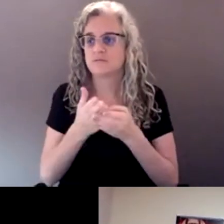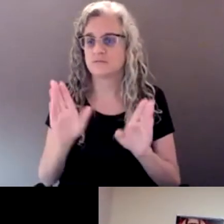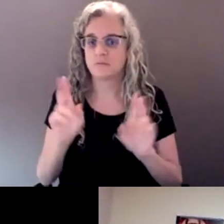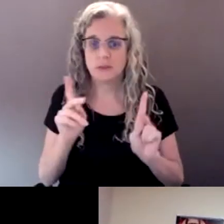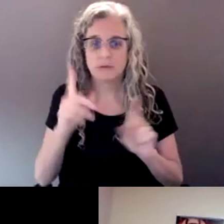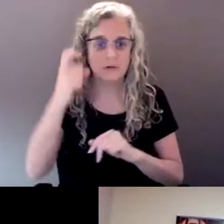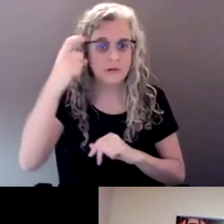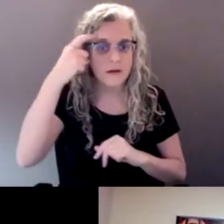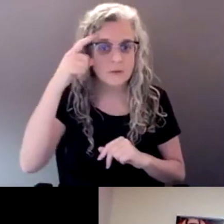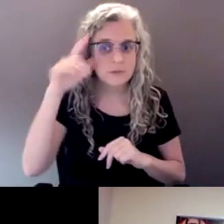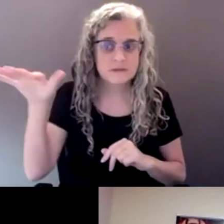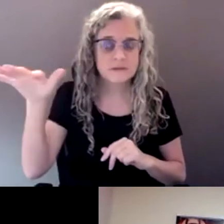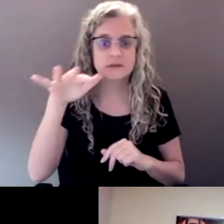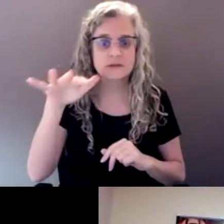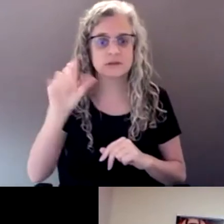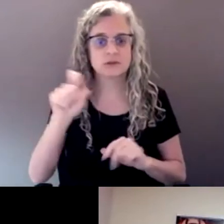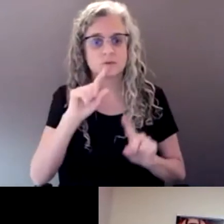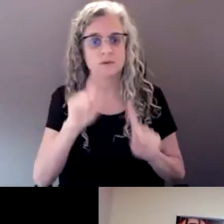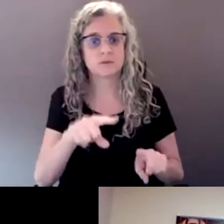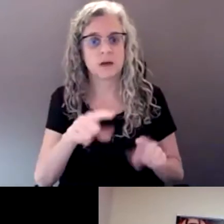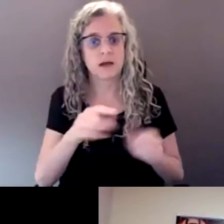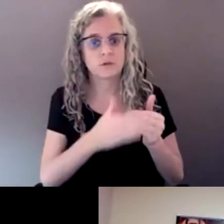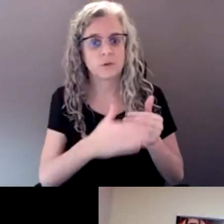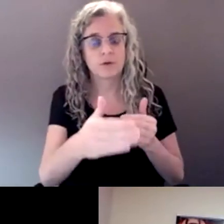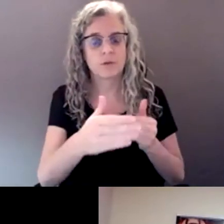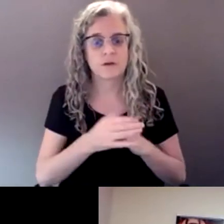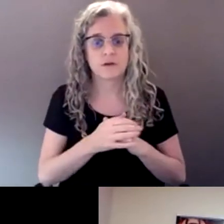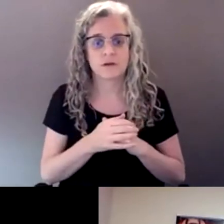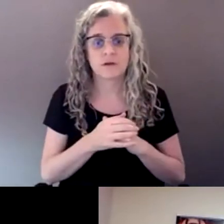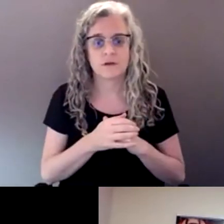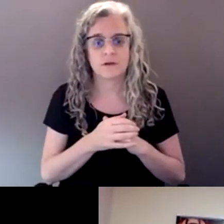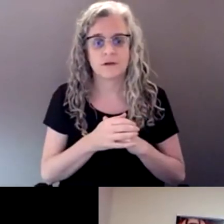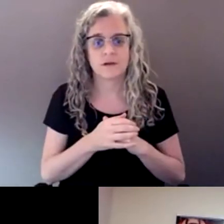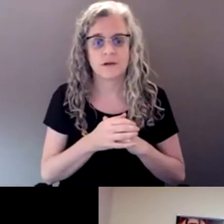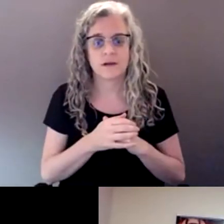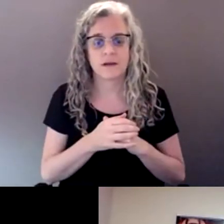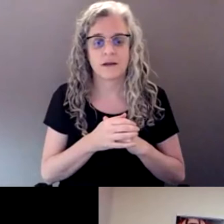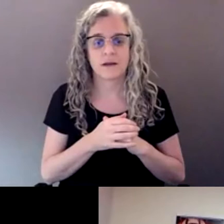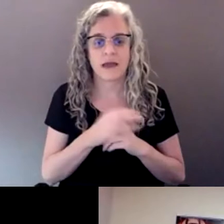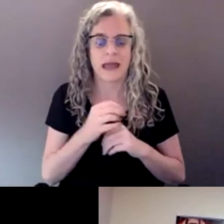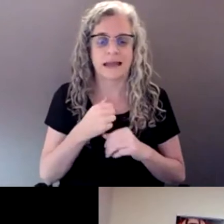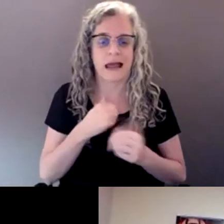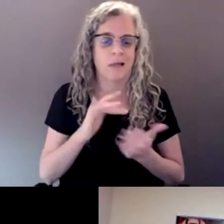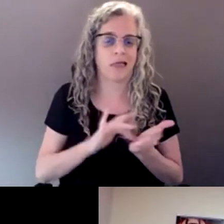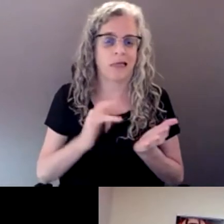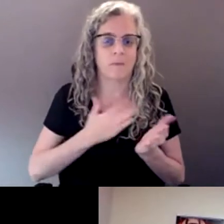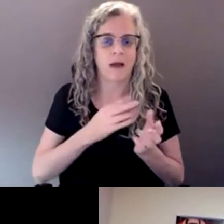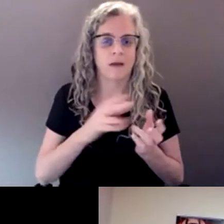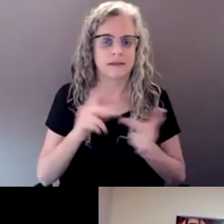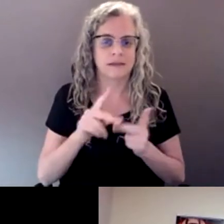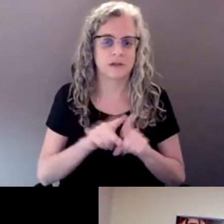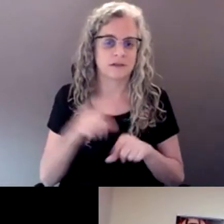governments should respond. And I guess I'll take my chair's prerogative and